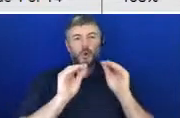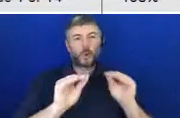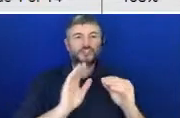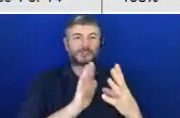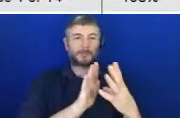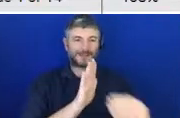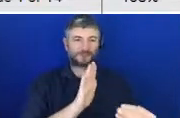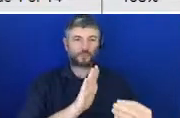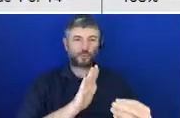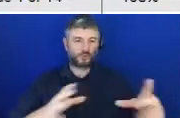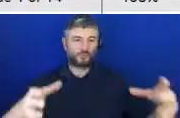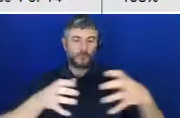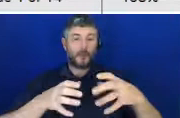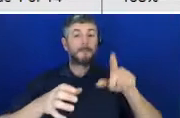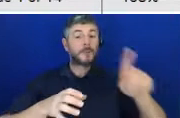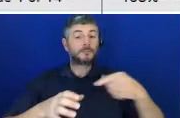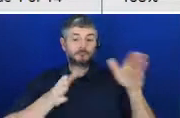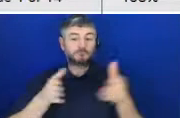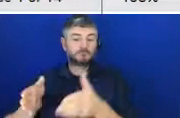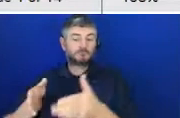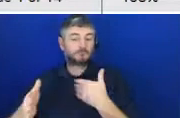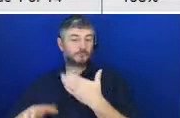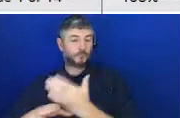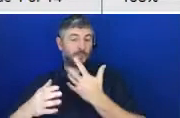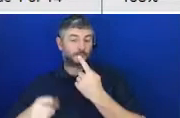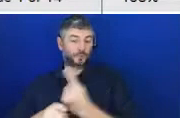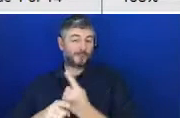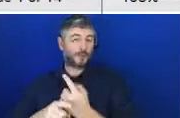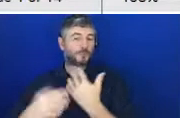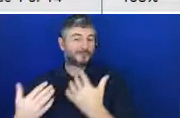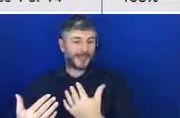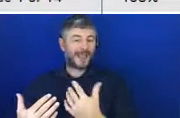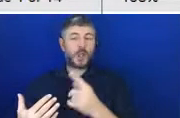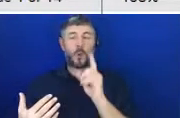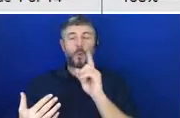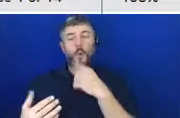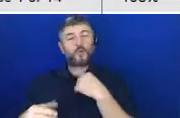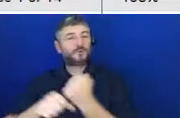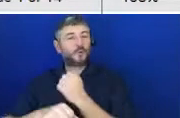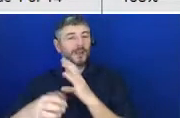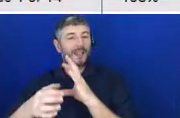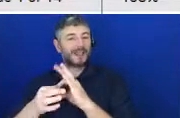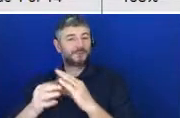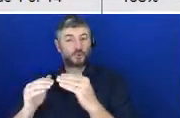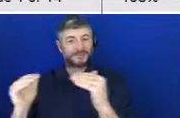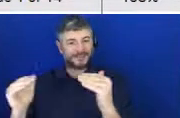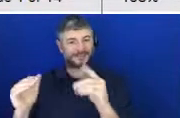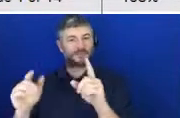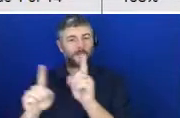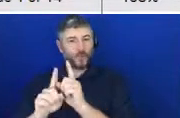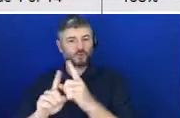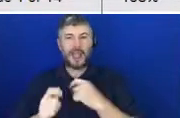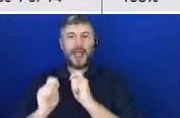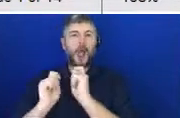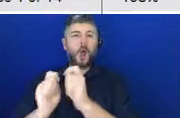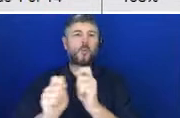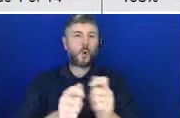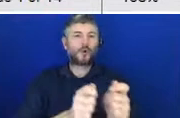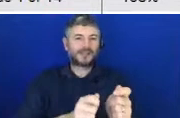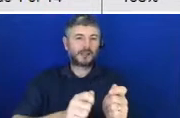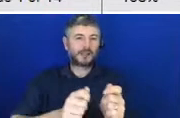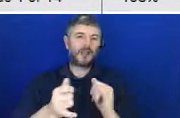about today is work that we've been doing both with our standards, but also through our awarding organisation, sfedi